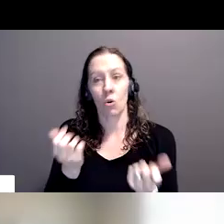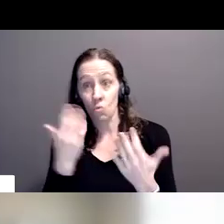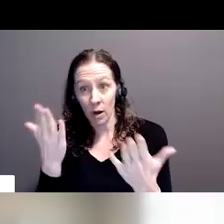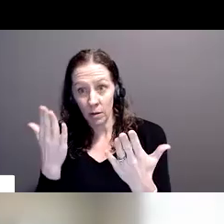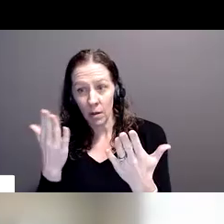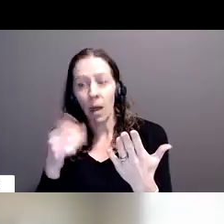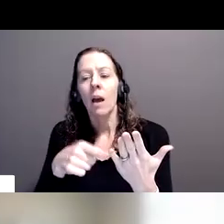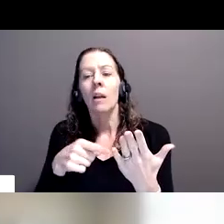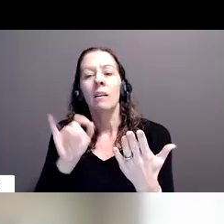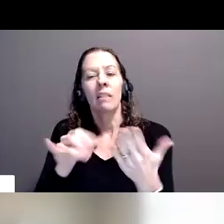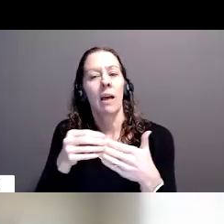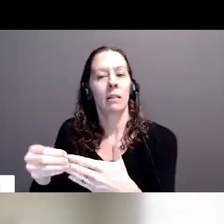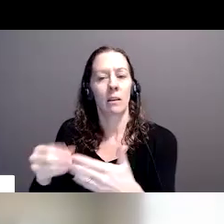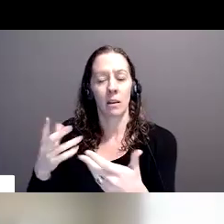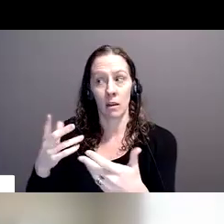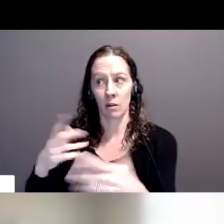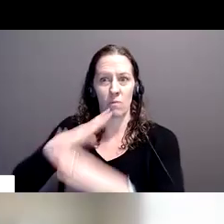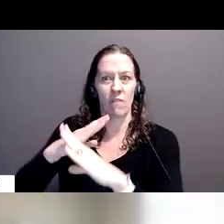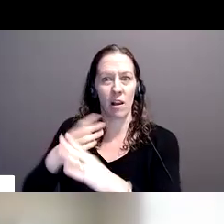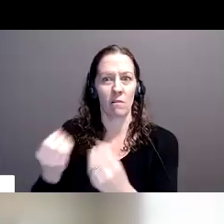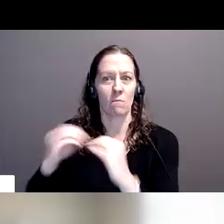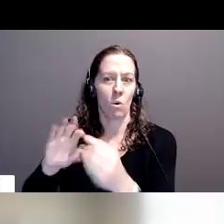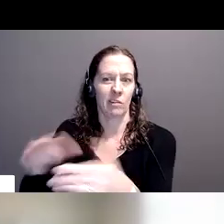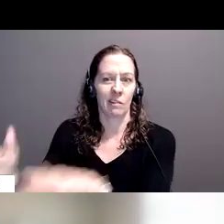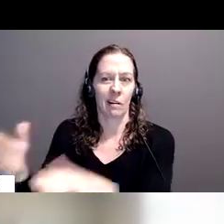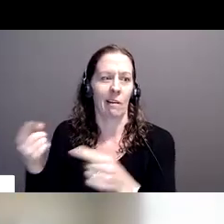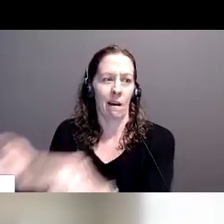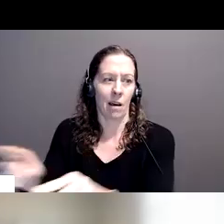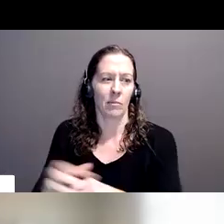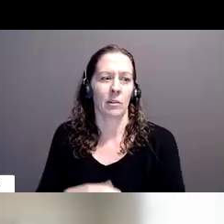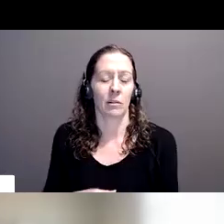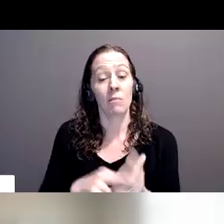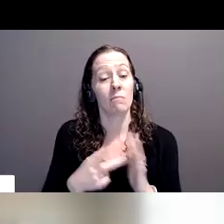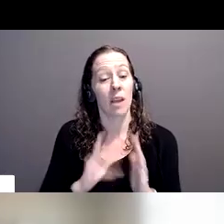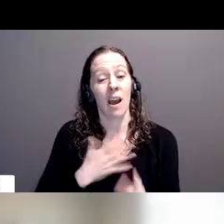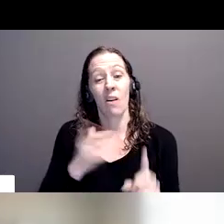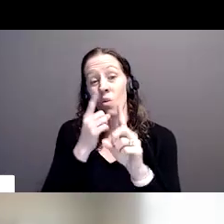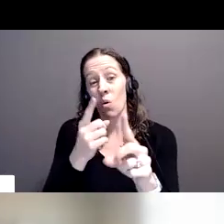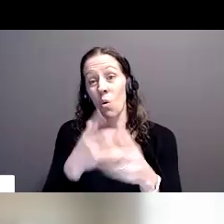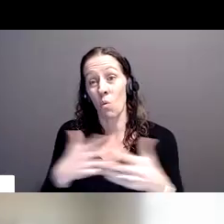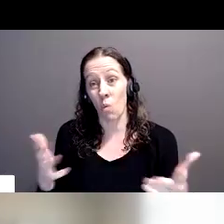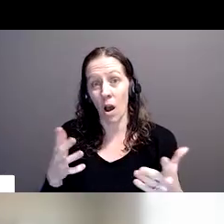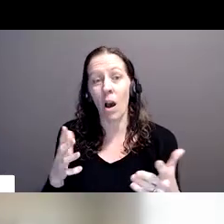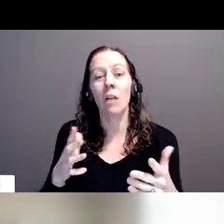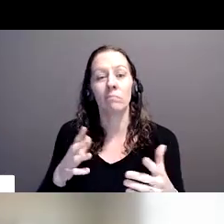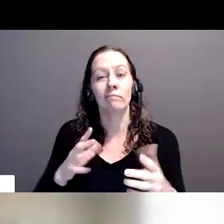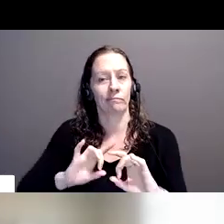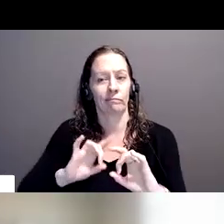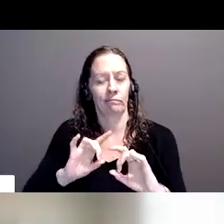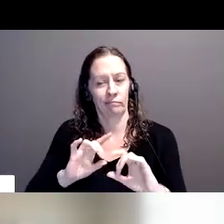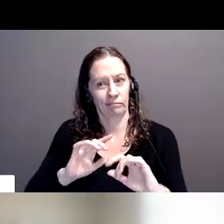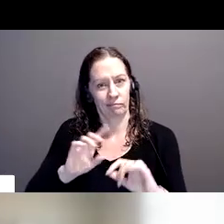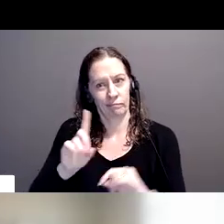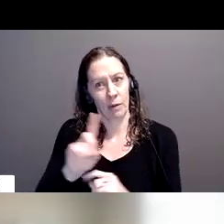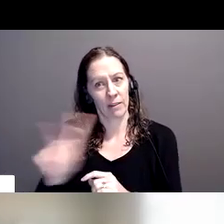Next. And so we really aim to aid in the elimination of domestic violence-related deaths in Ontario